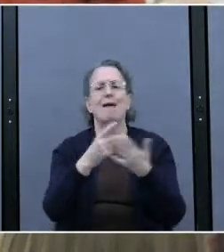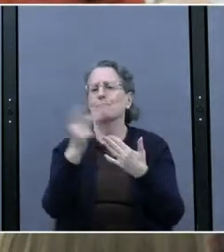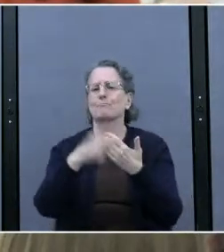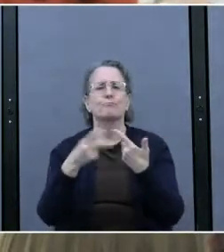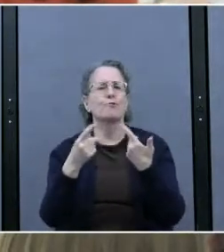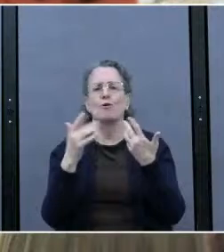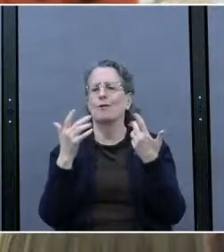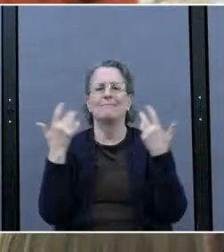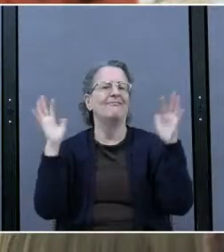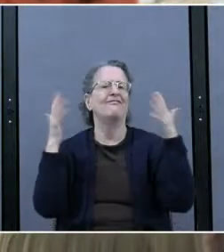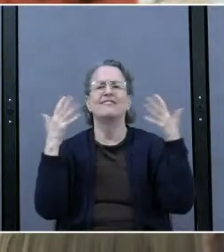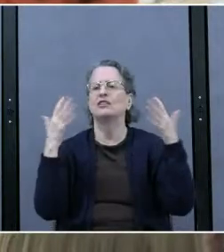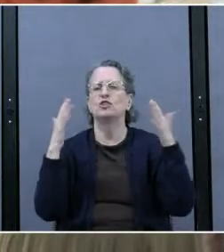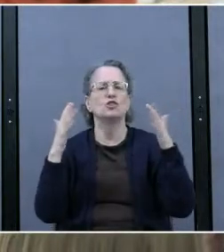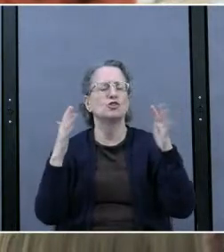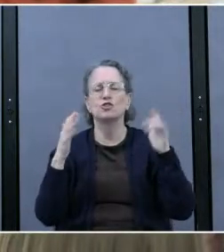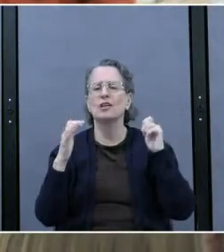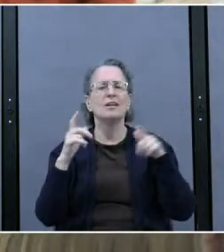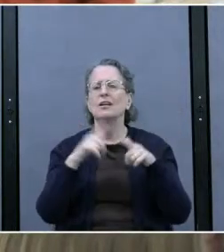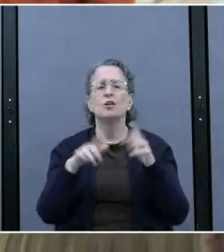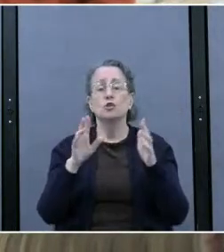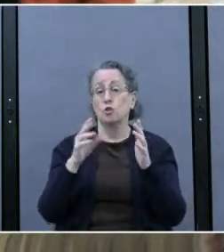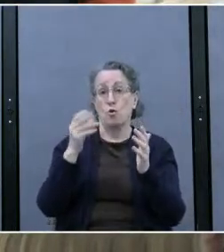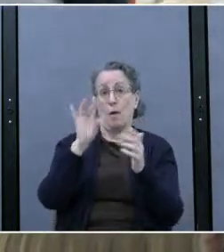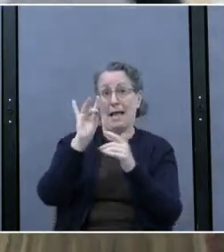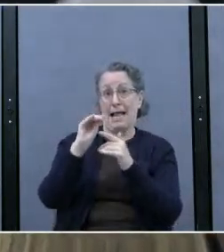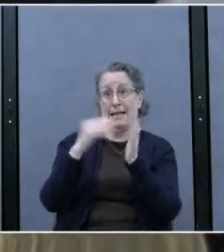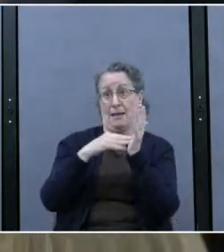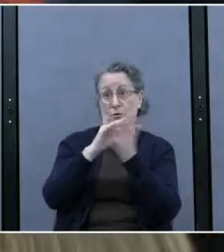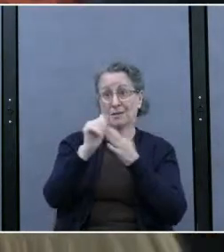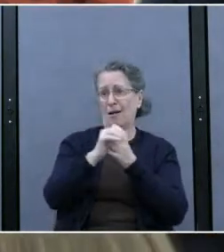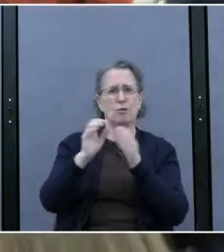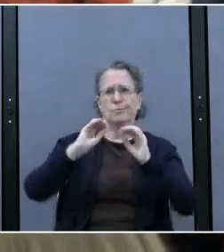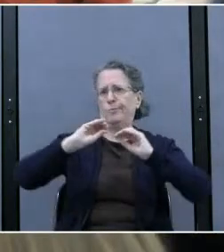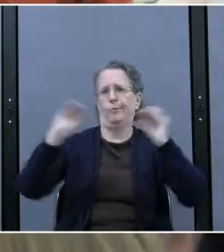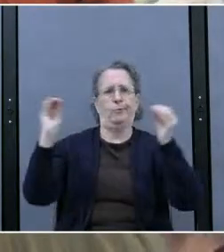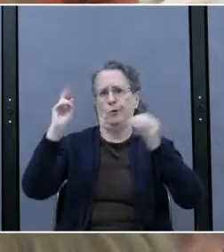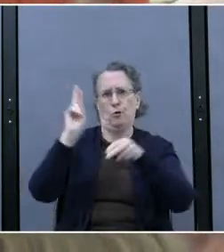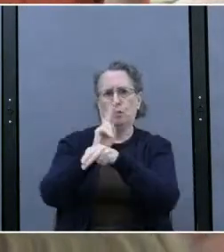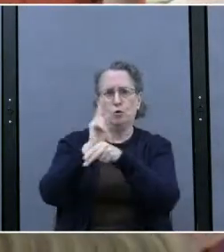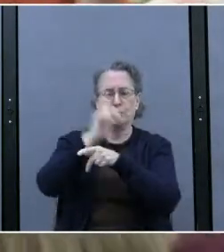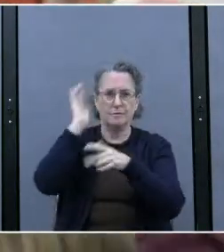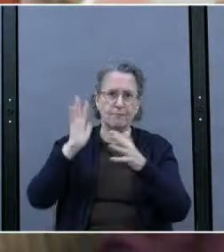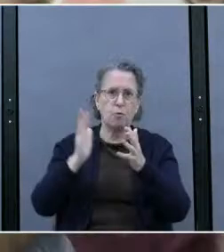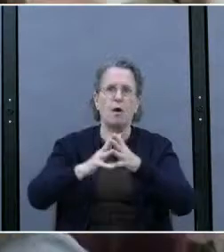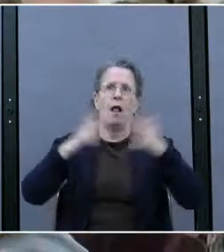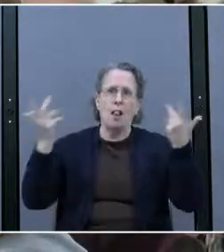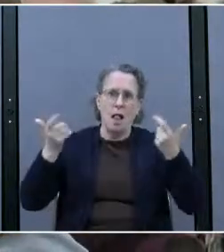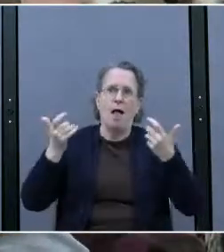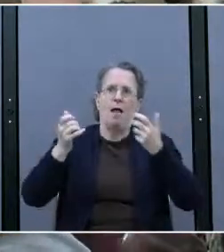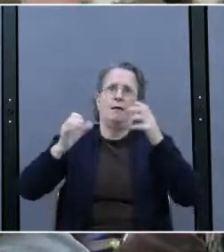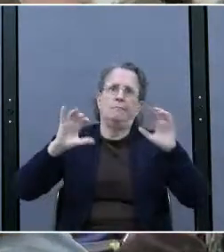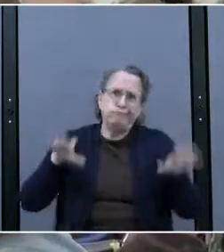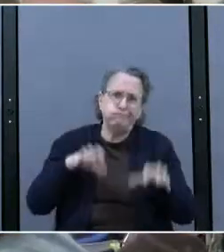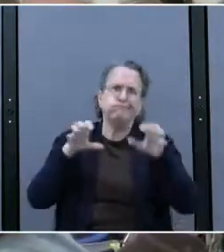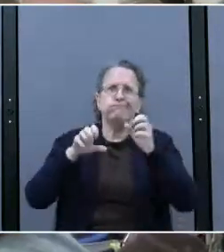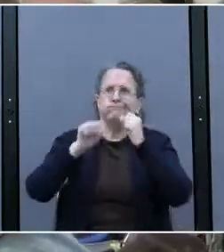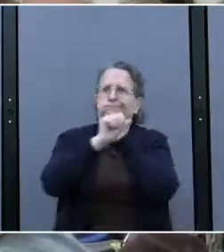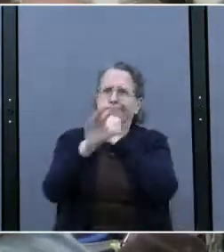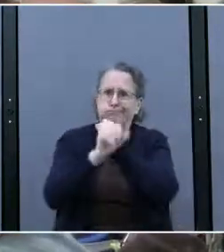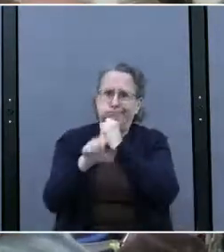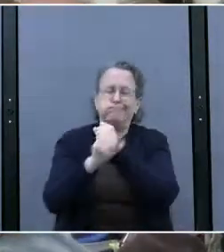don't have to worry about the $80,000 going to that campaign. Thank you. Spoon?